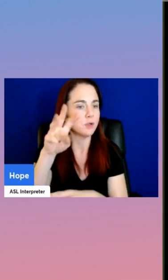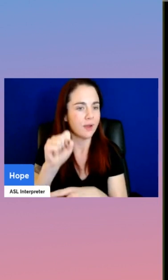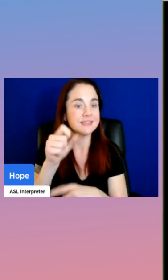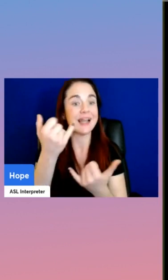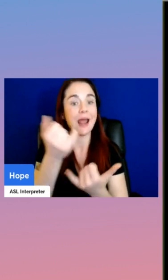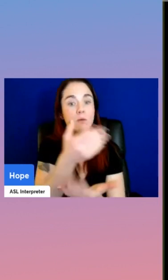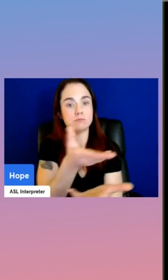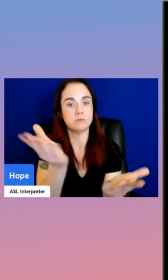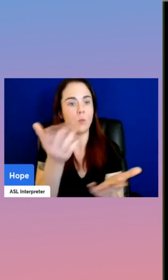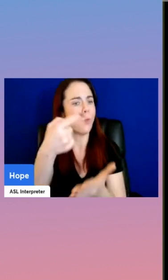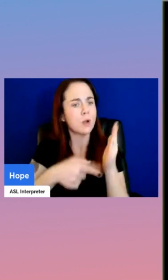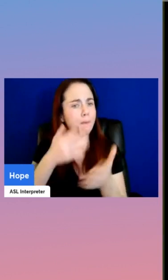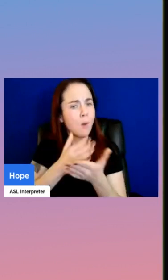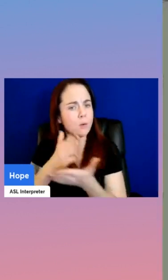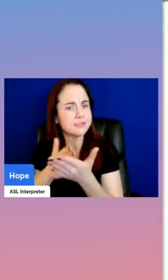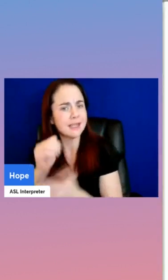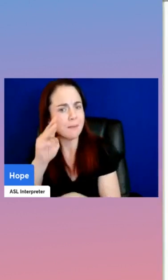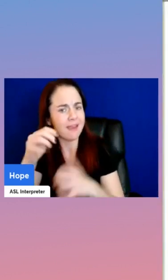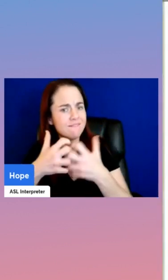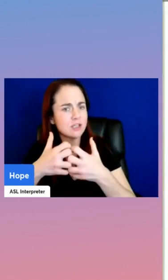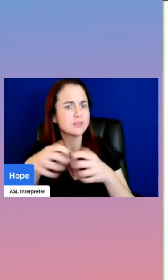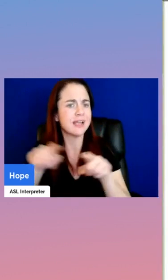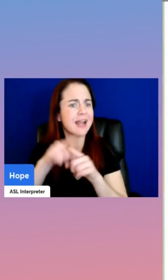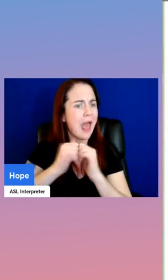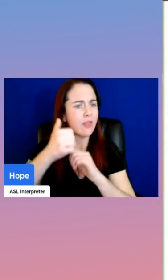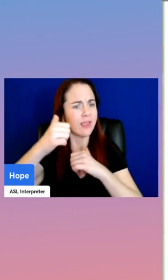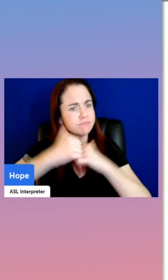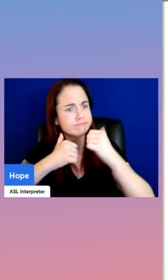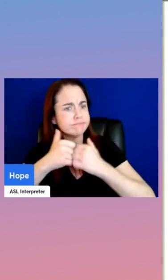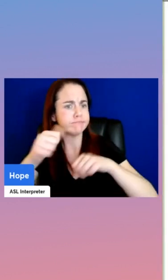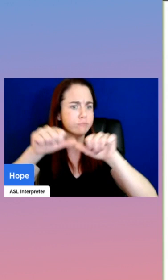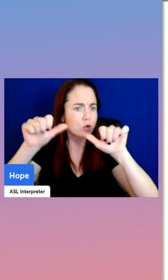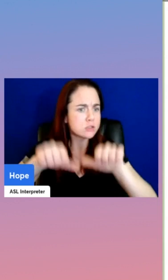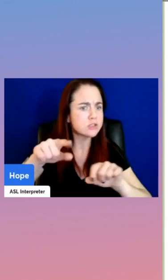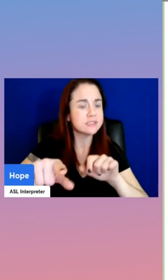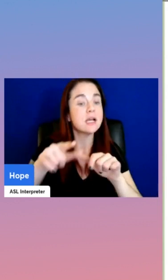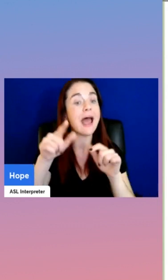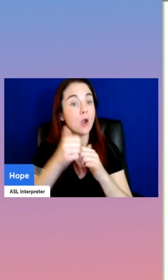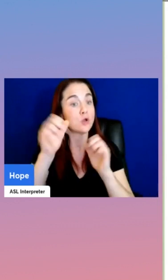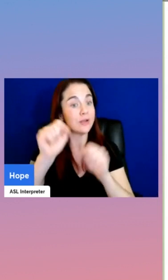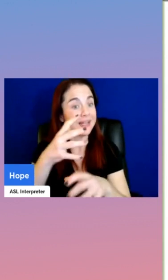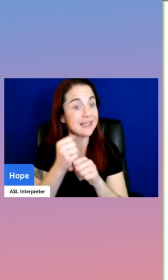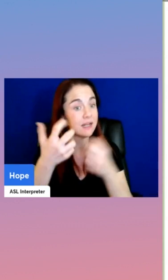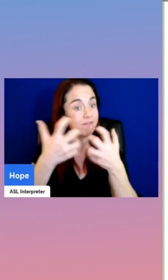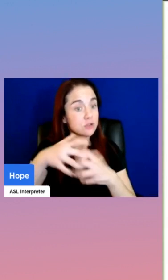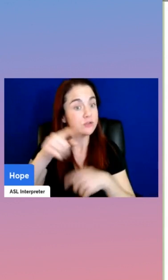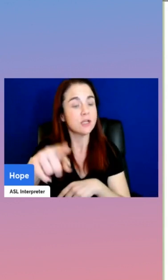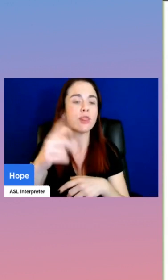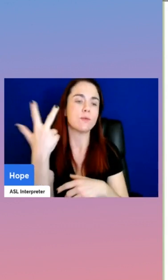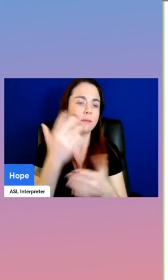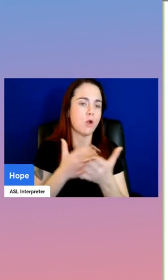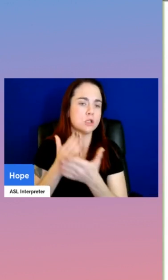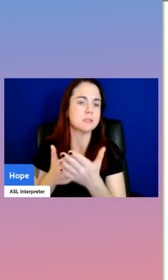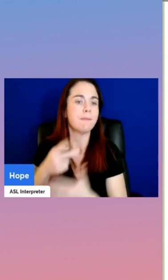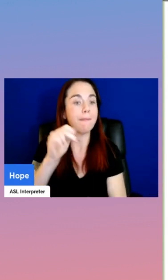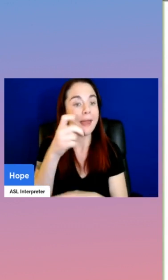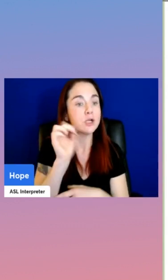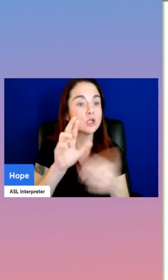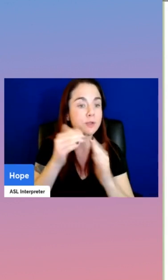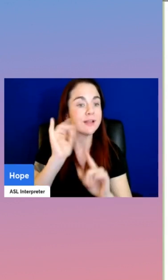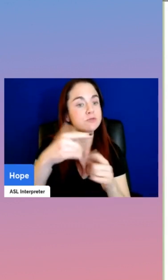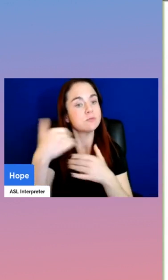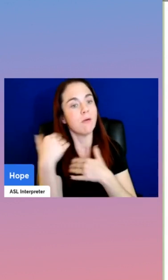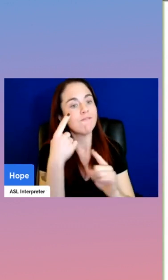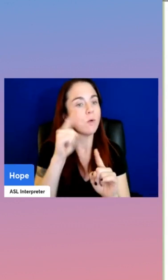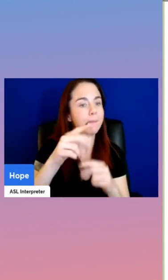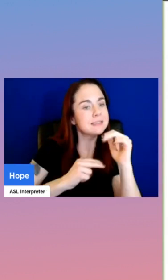factory and how they are architected? So, in order to build the AMI factory, you need three components. The first one, which is Packer Community, which will be responsible for